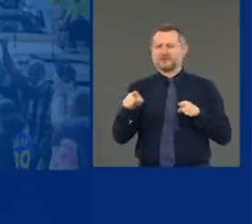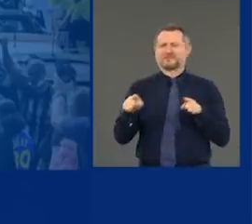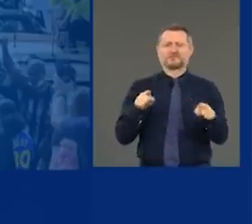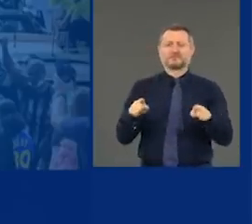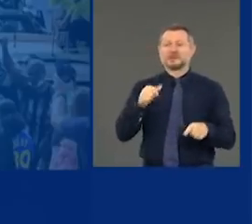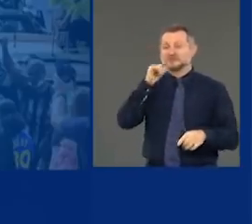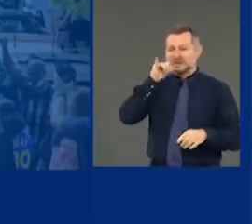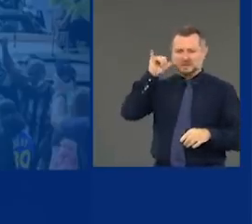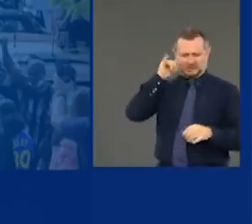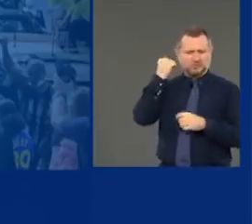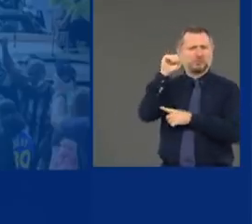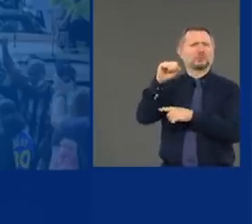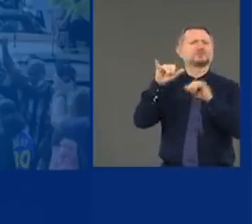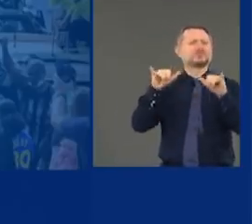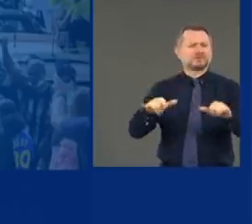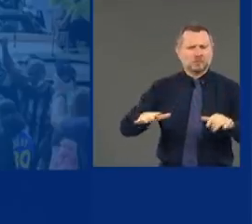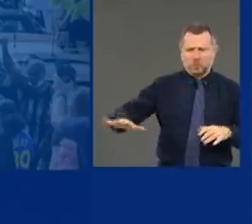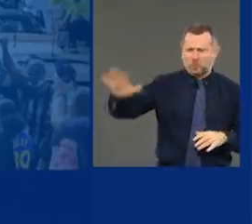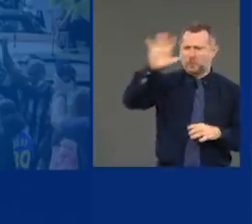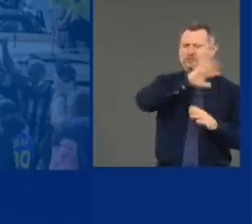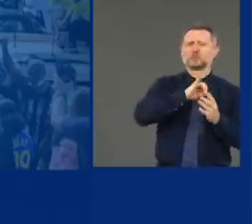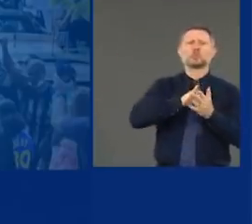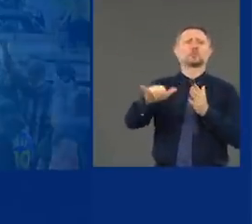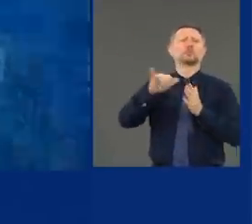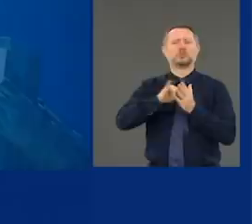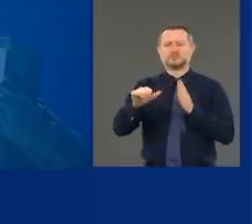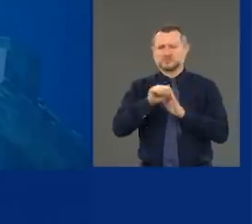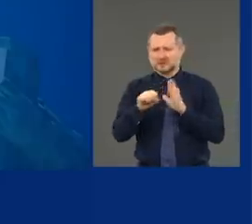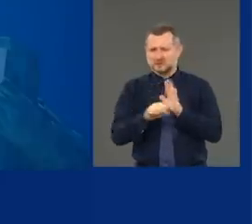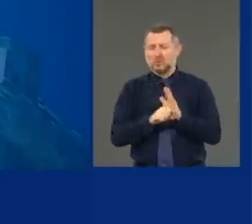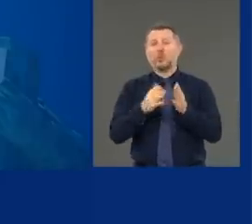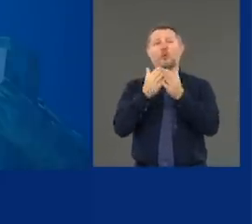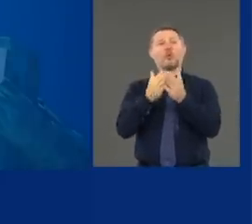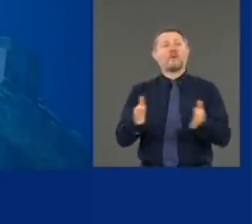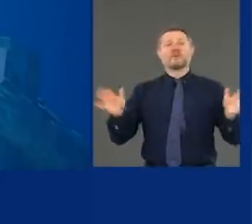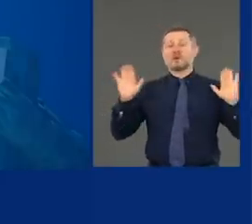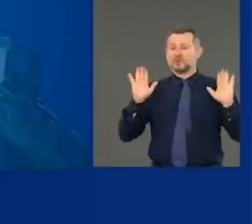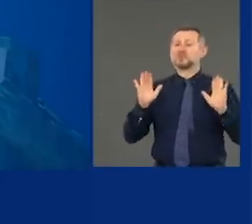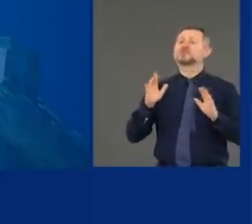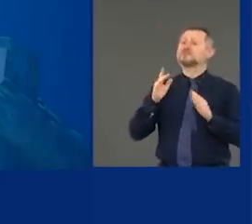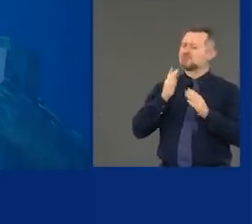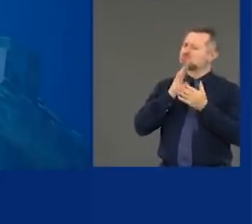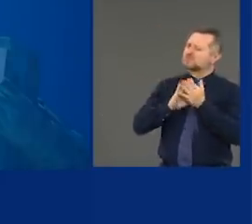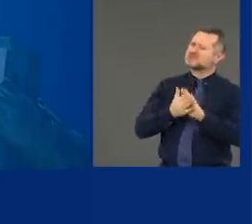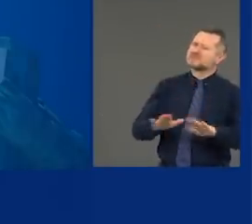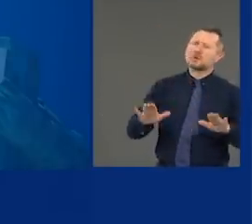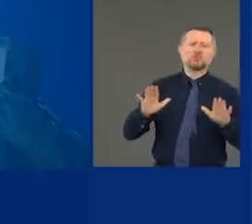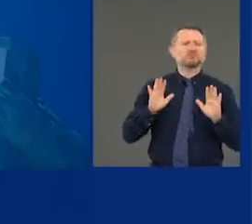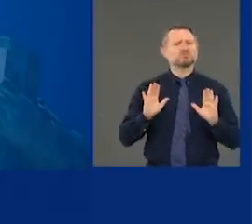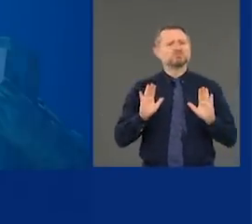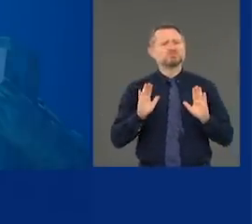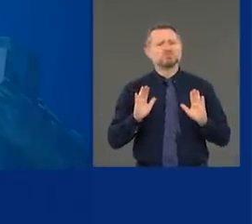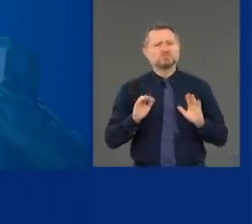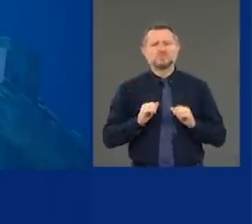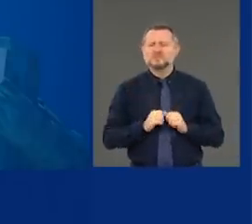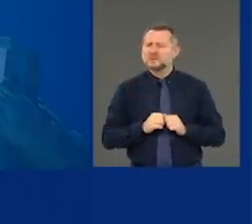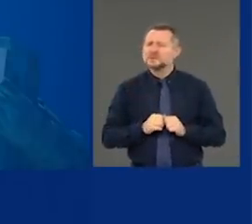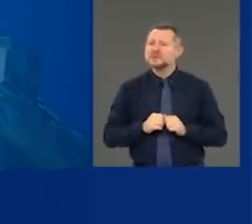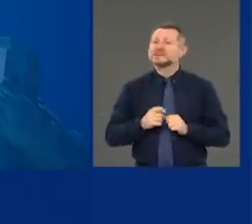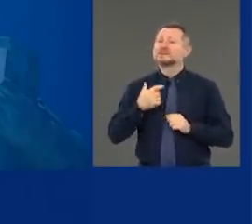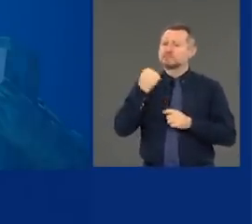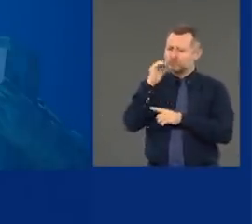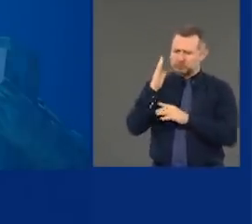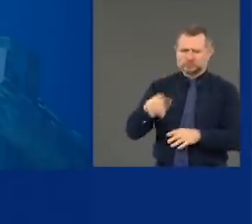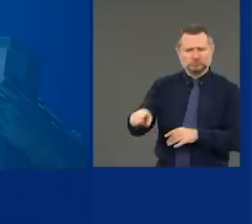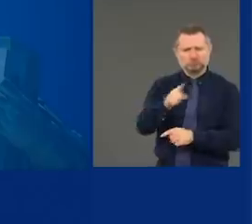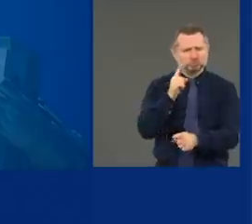yesterday all across the state. They were by and large peaceful. But the protesters are basically right. It's